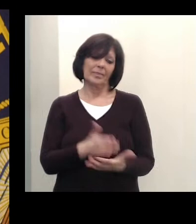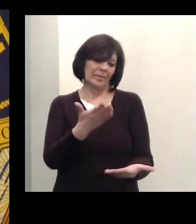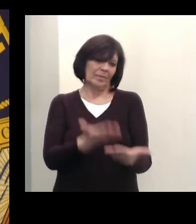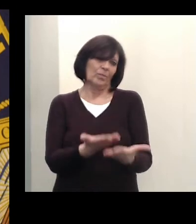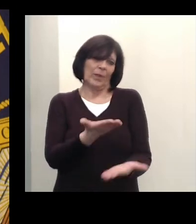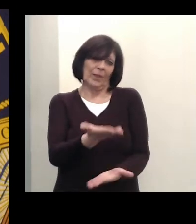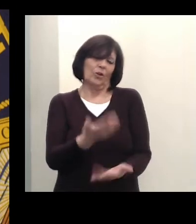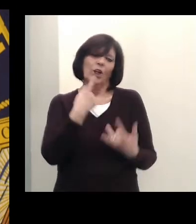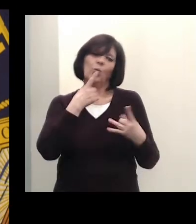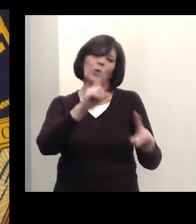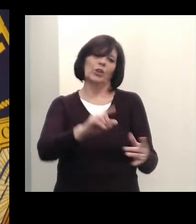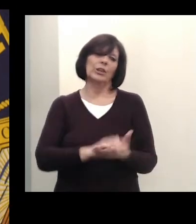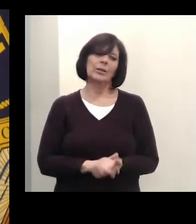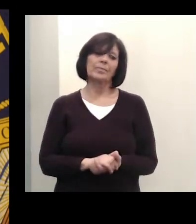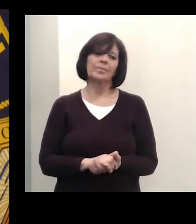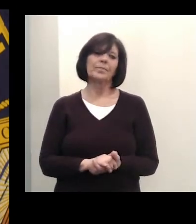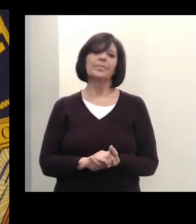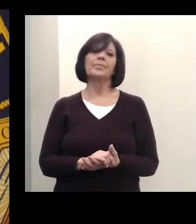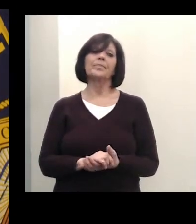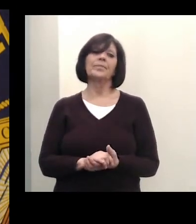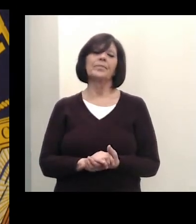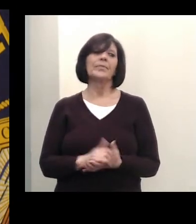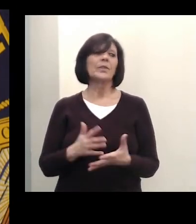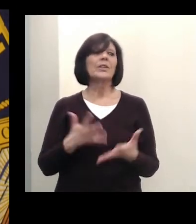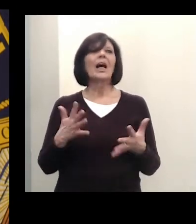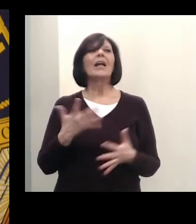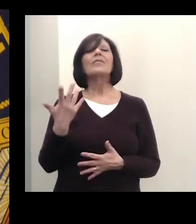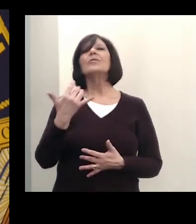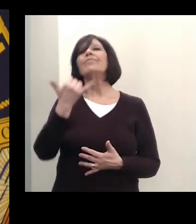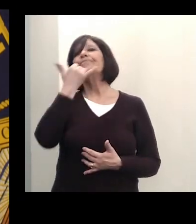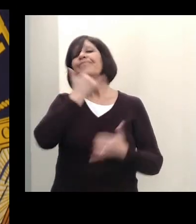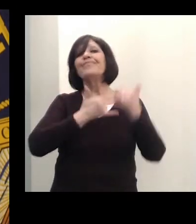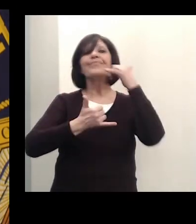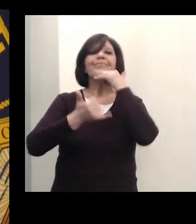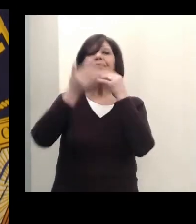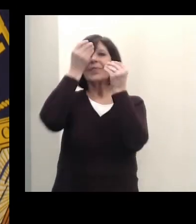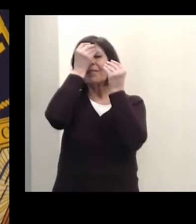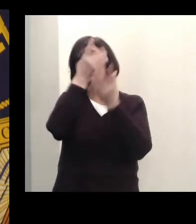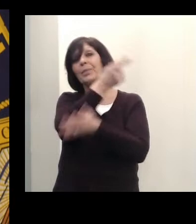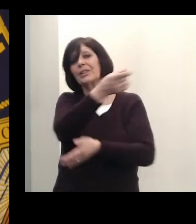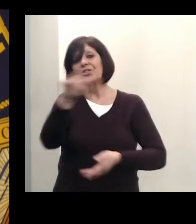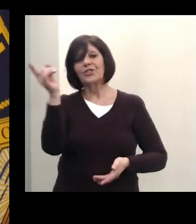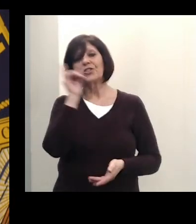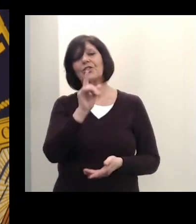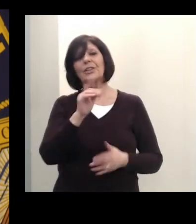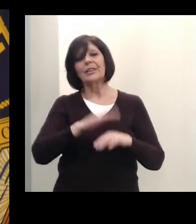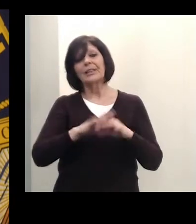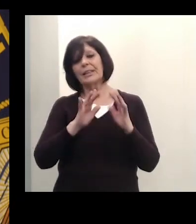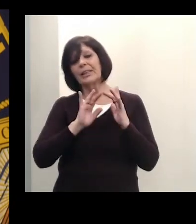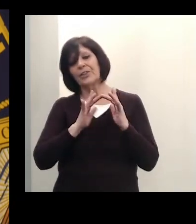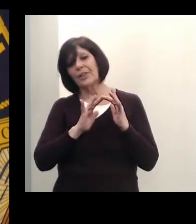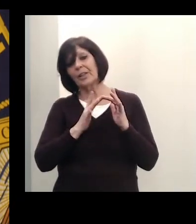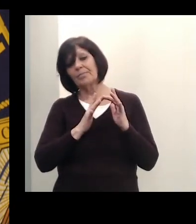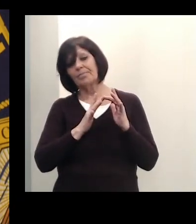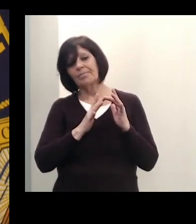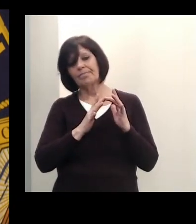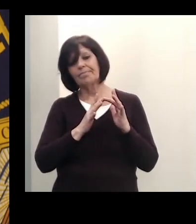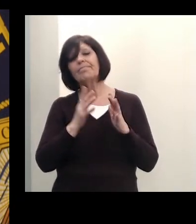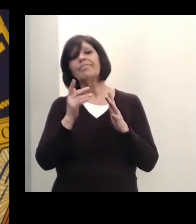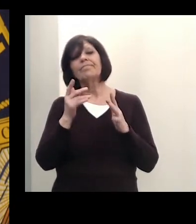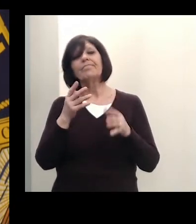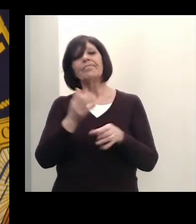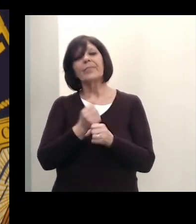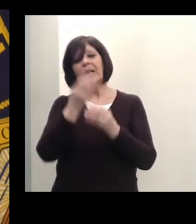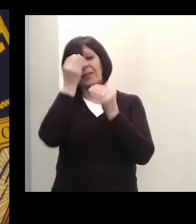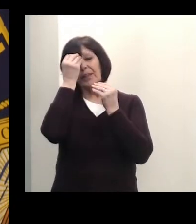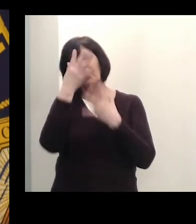works. There's a lot of false information floating out on the internet, but the information from the healthcare